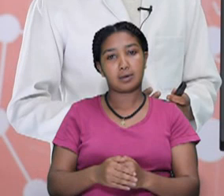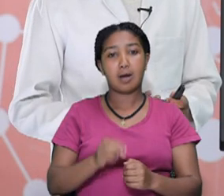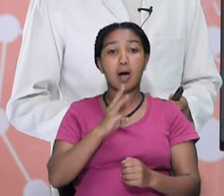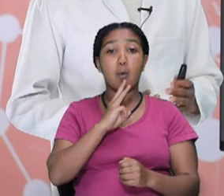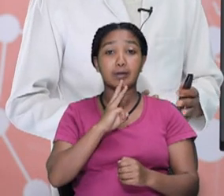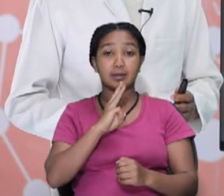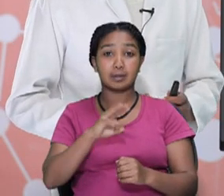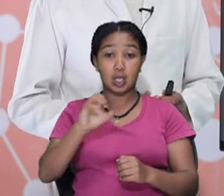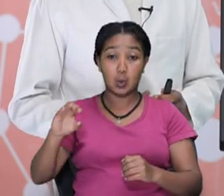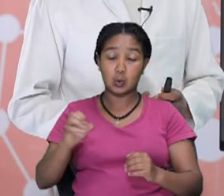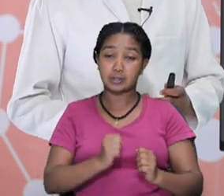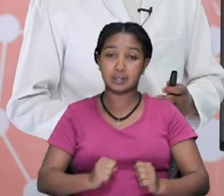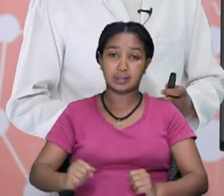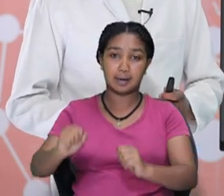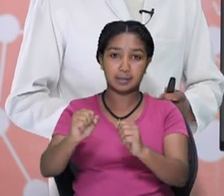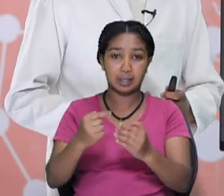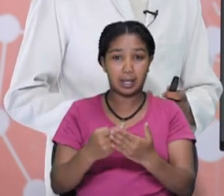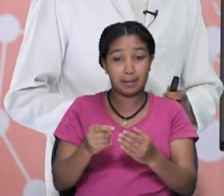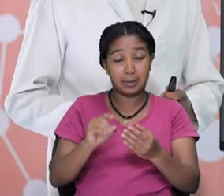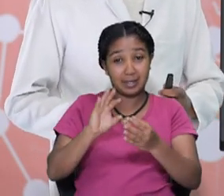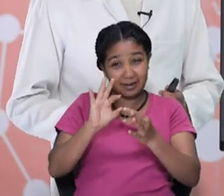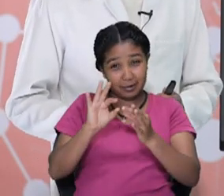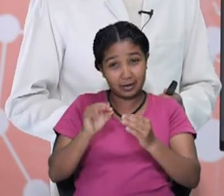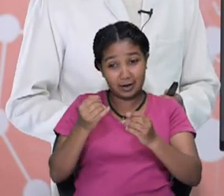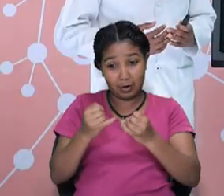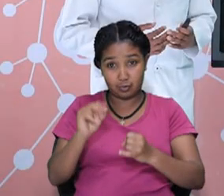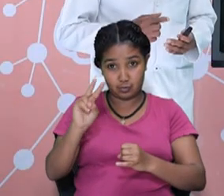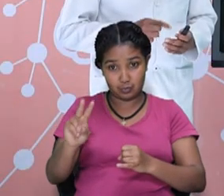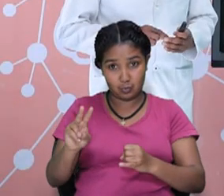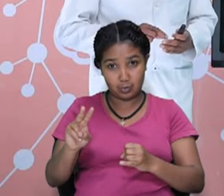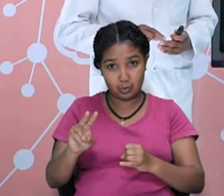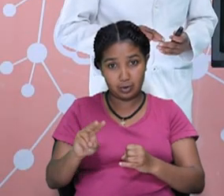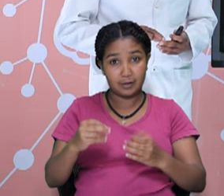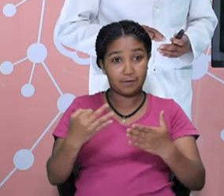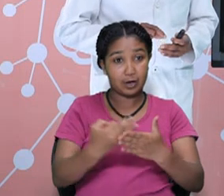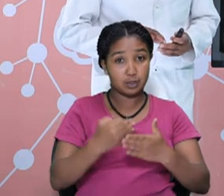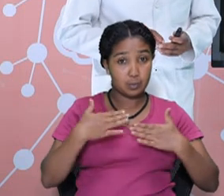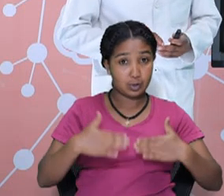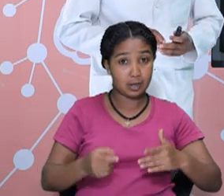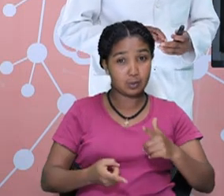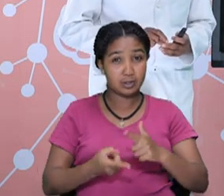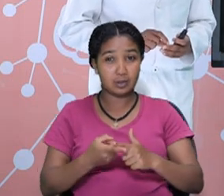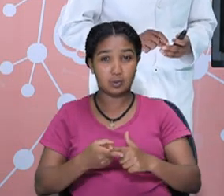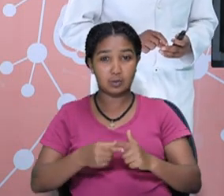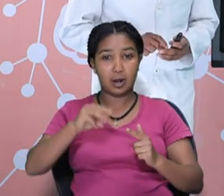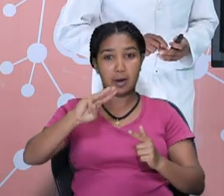Aquatic ecosystem, in terms, it could be divided into two as freshwater bodies and the marine